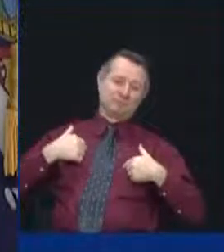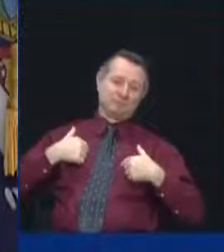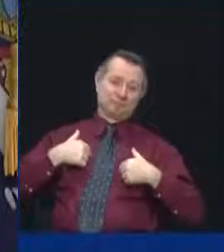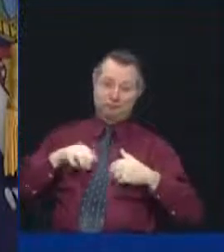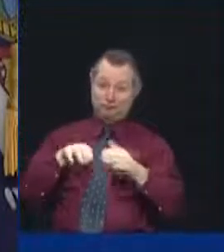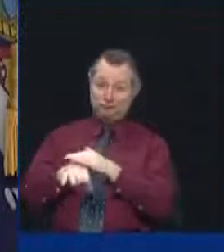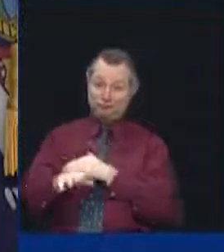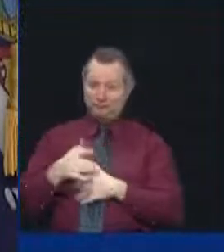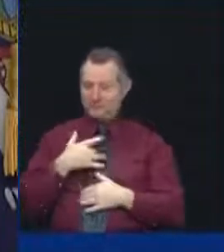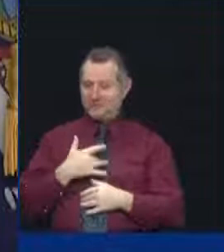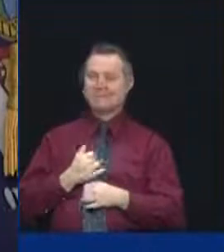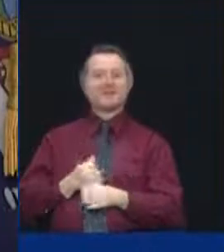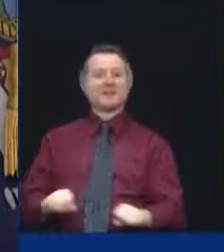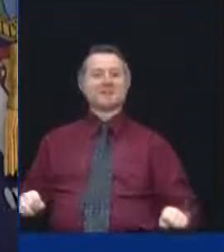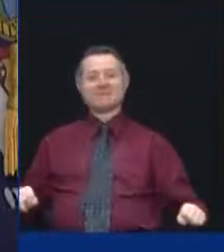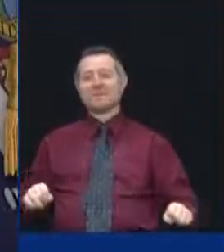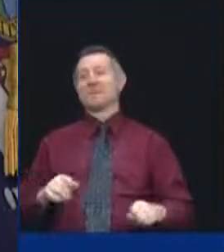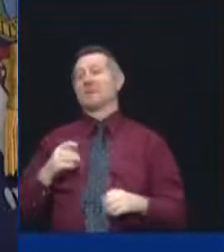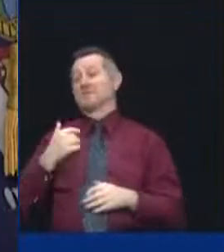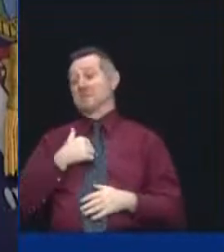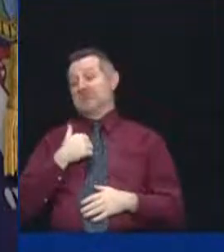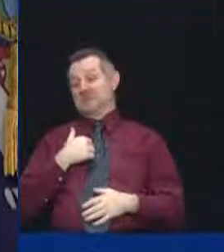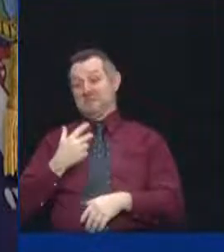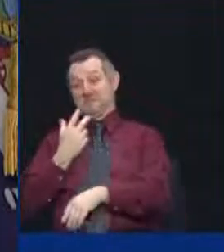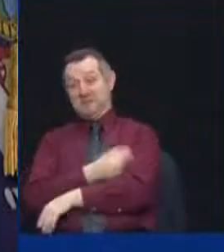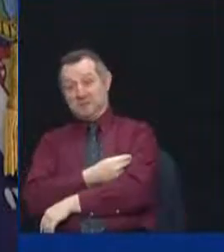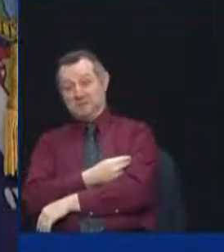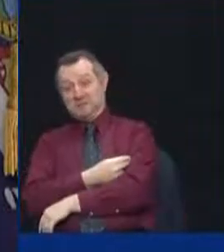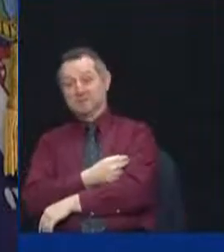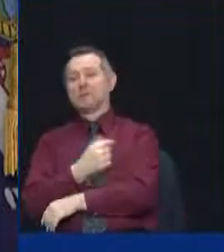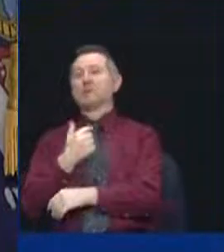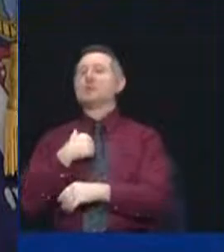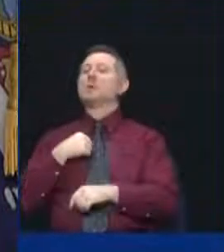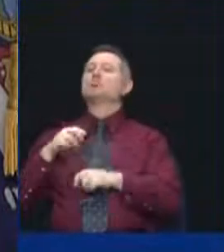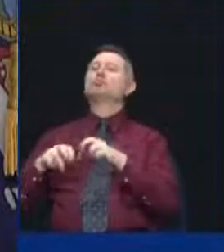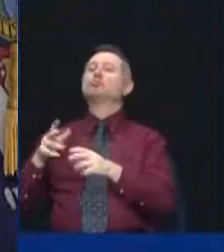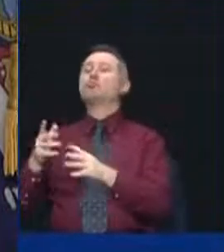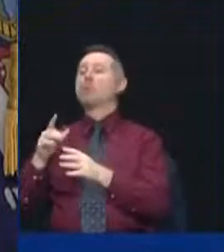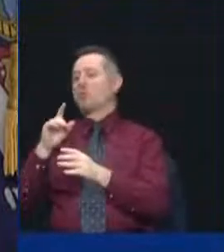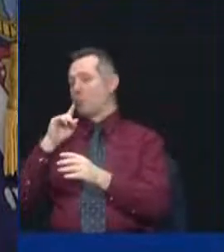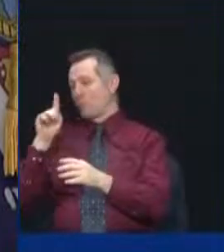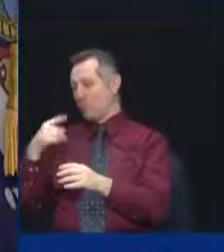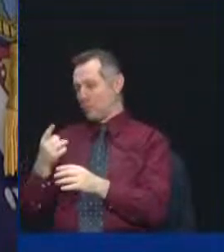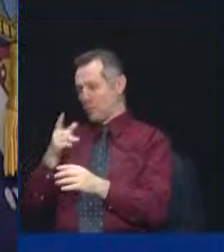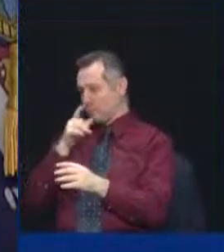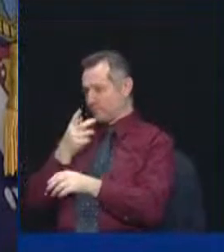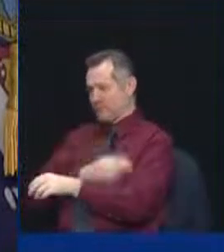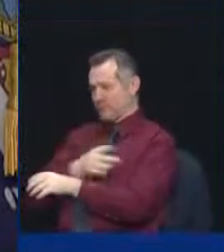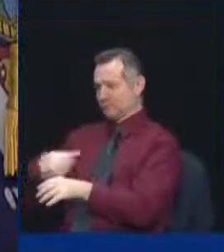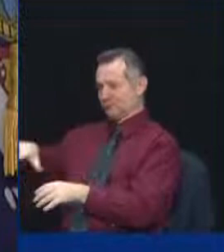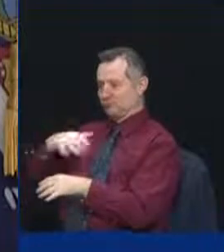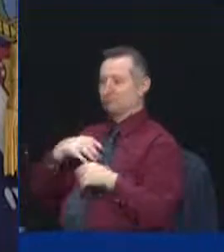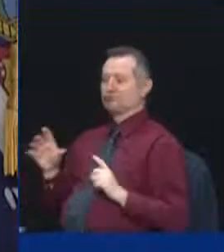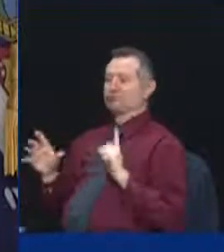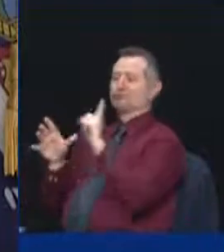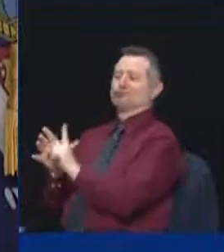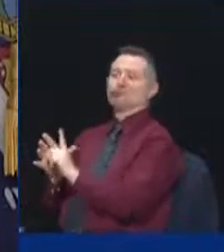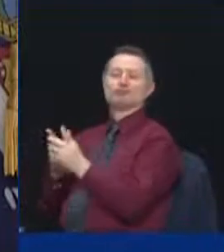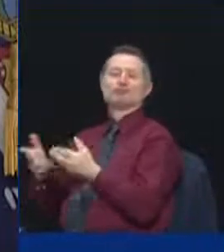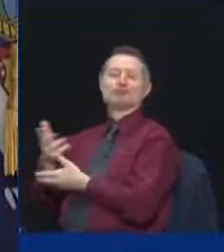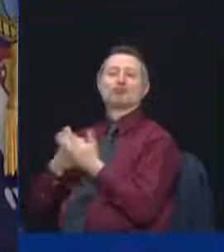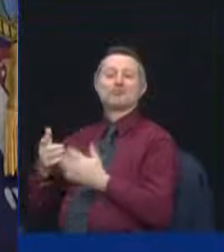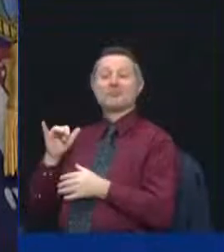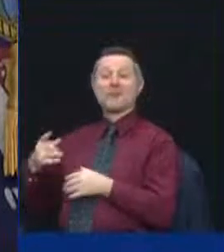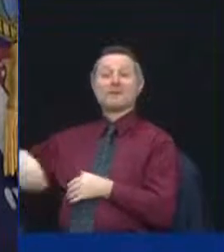You're vaccinated, you're going to sit with only vaccinated people. I think that's actually going to increase the public